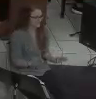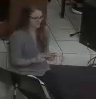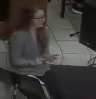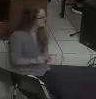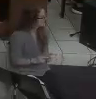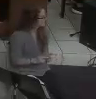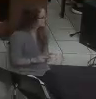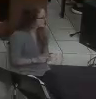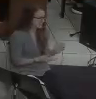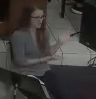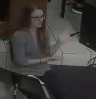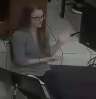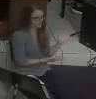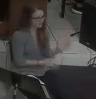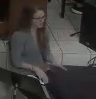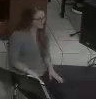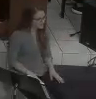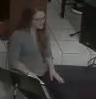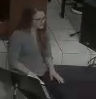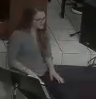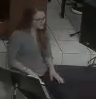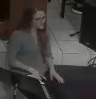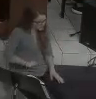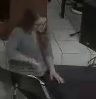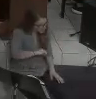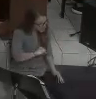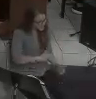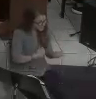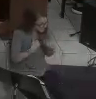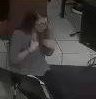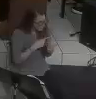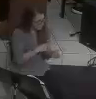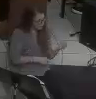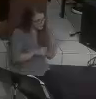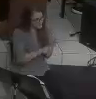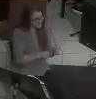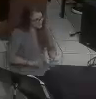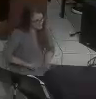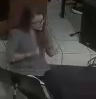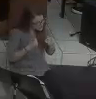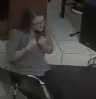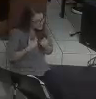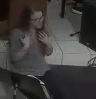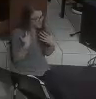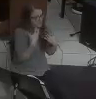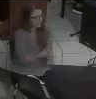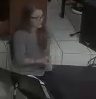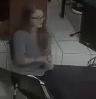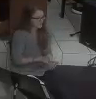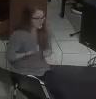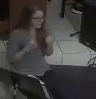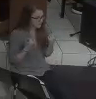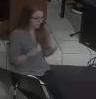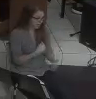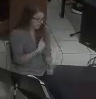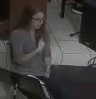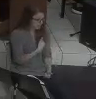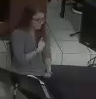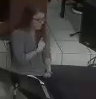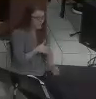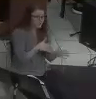here. We have what we need to live a courageous life.